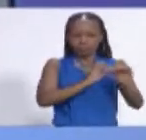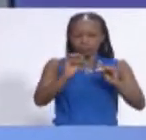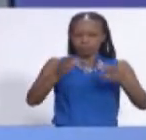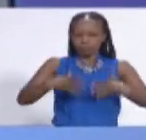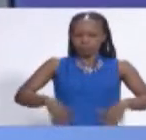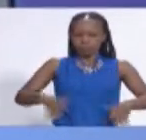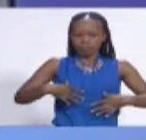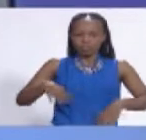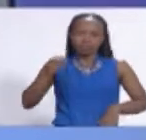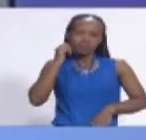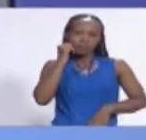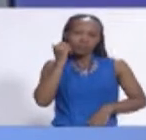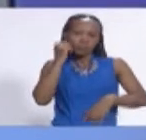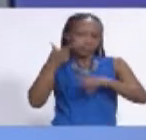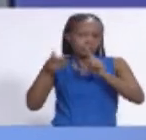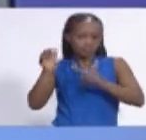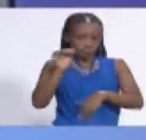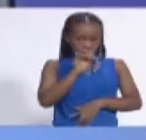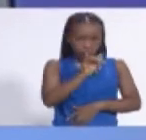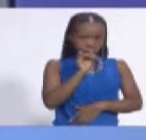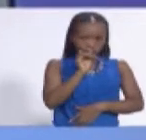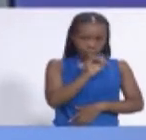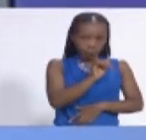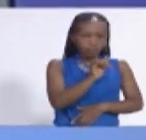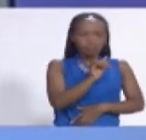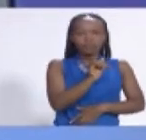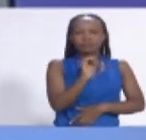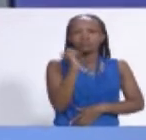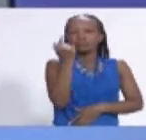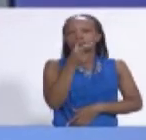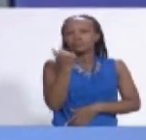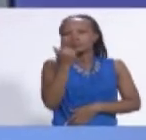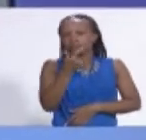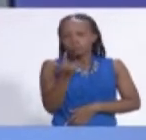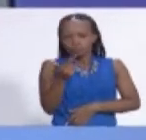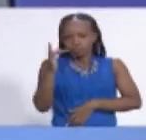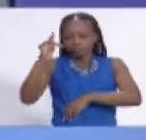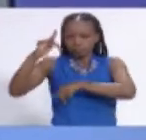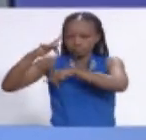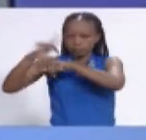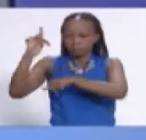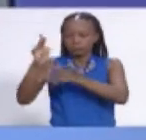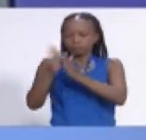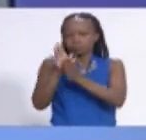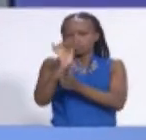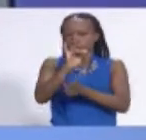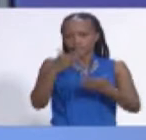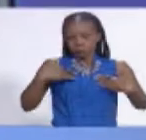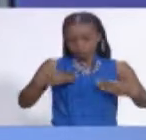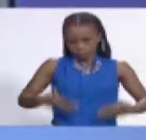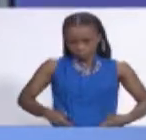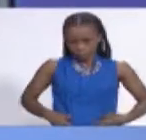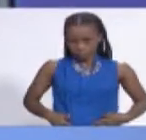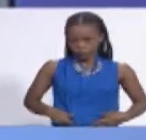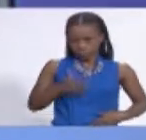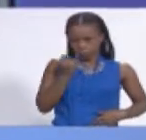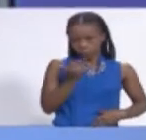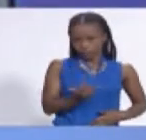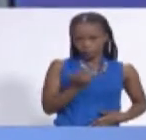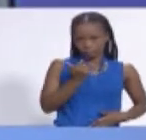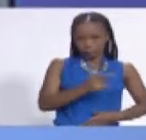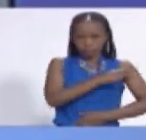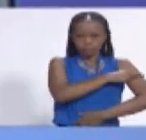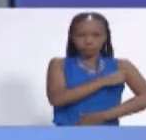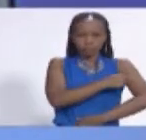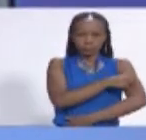are suffering from an infectious disease and persons who have been in contact with such persons. Now, the regulation of